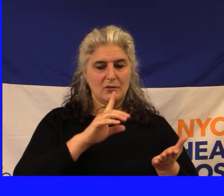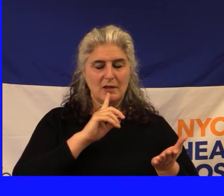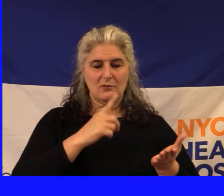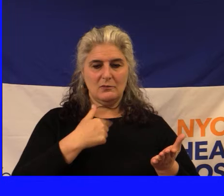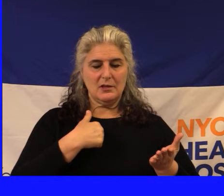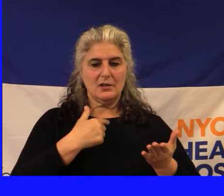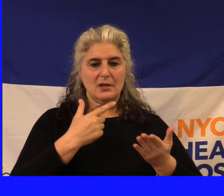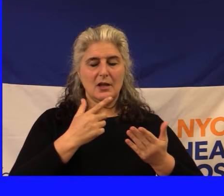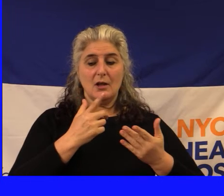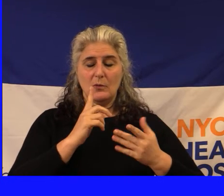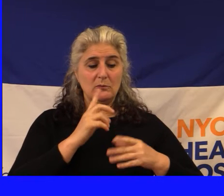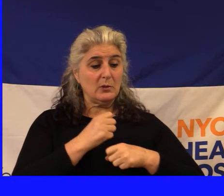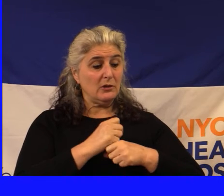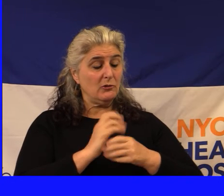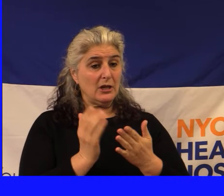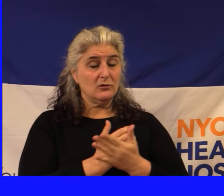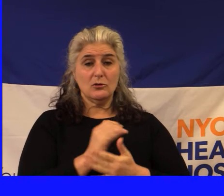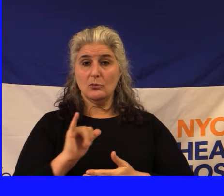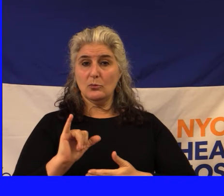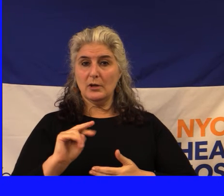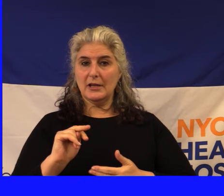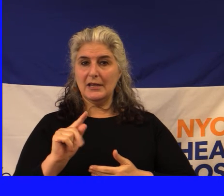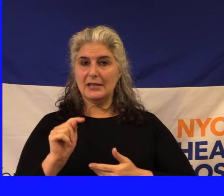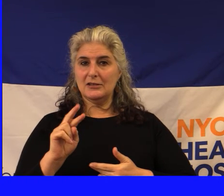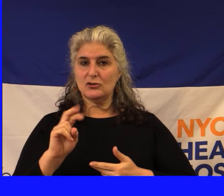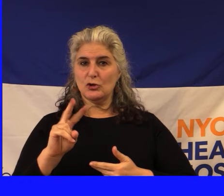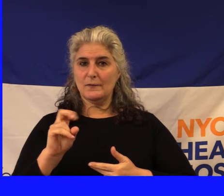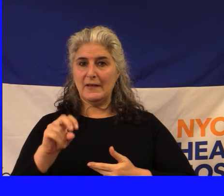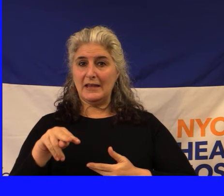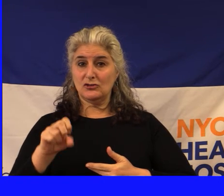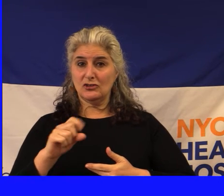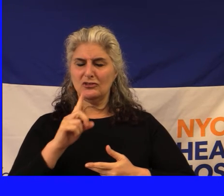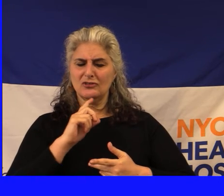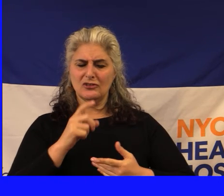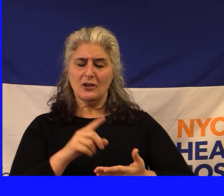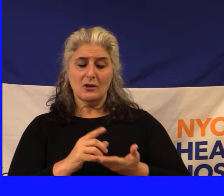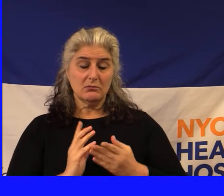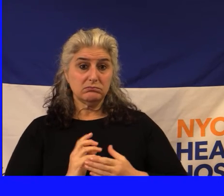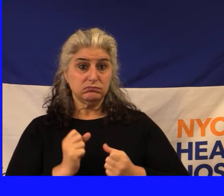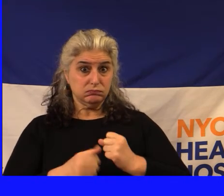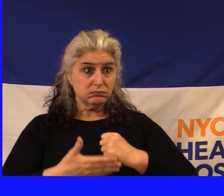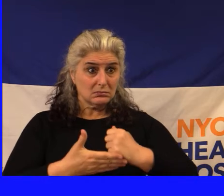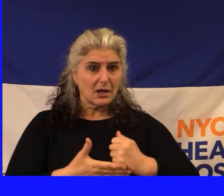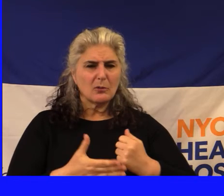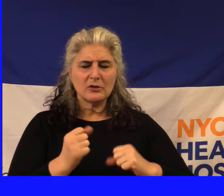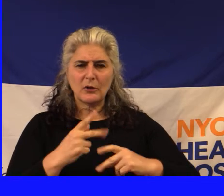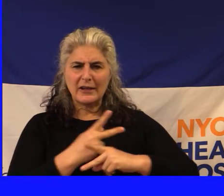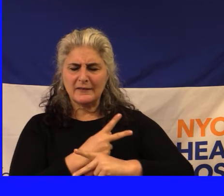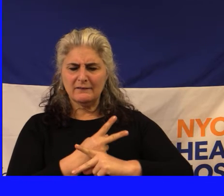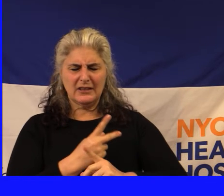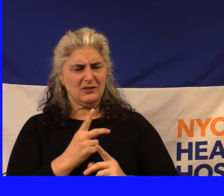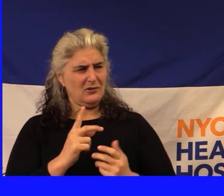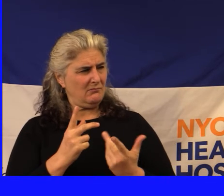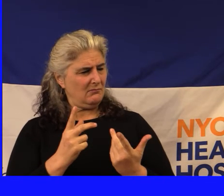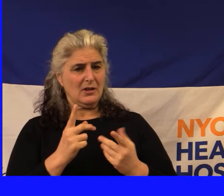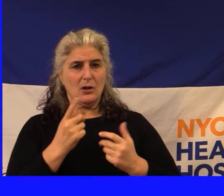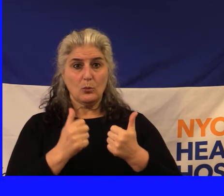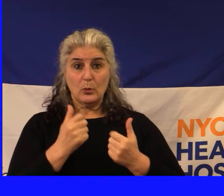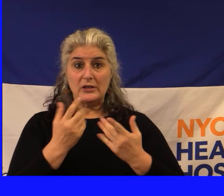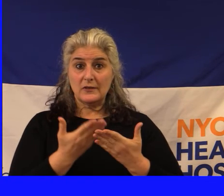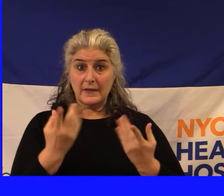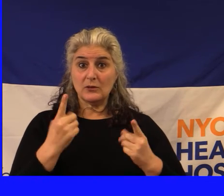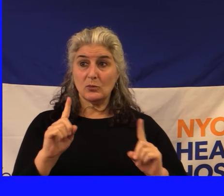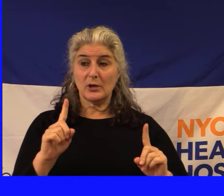new interventions, we want to evaluate them, and we want to know what's working, what do we build on, what's not